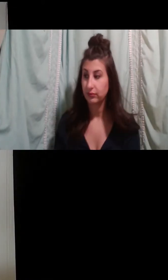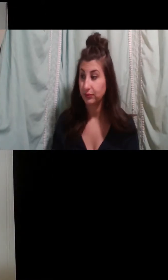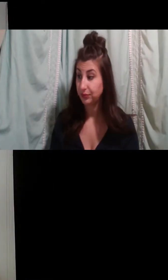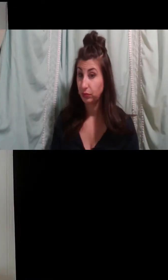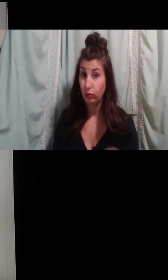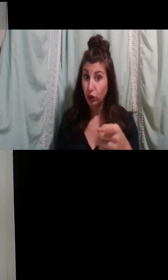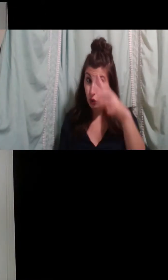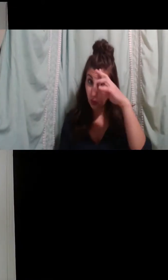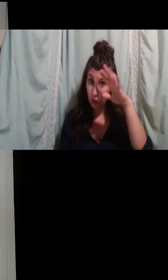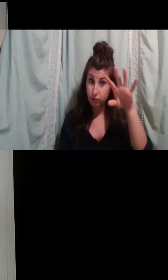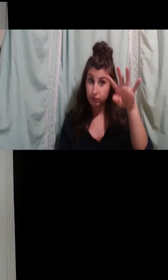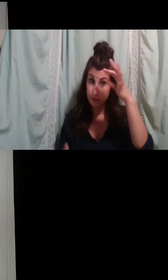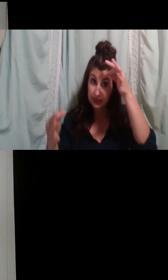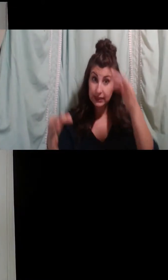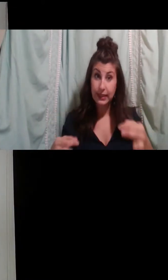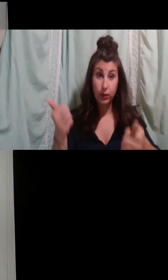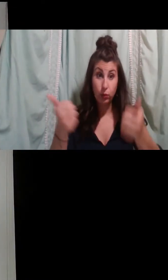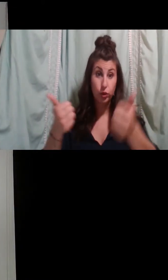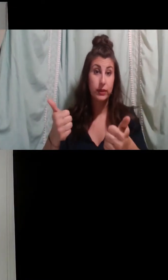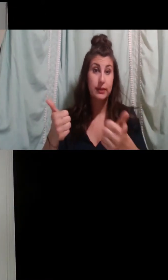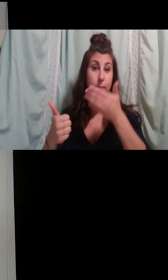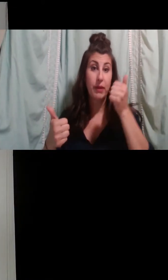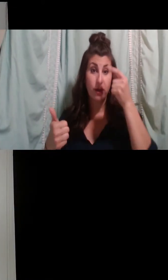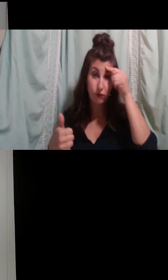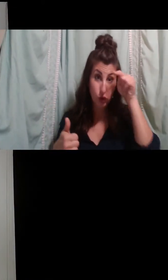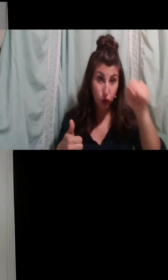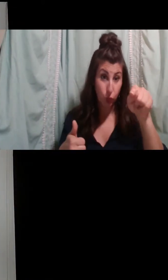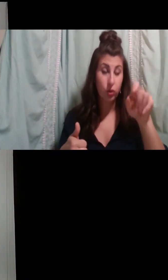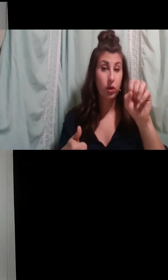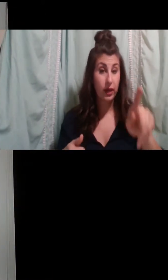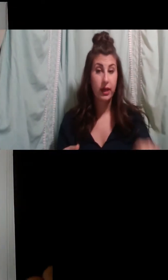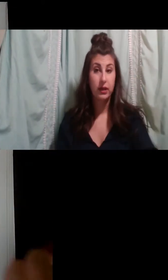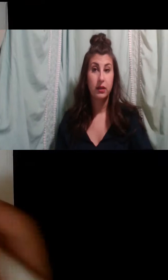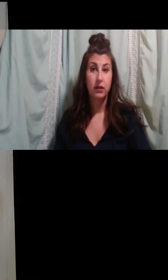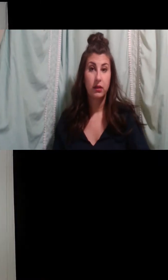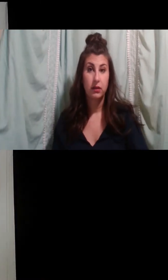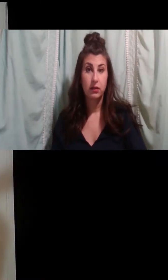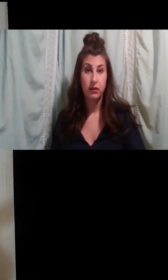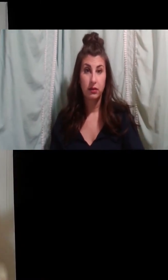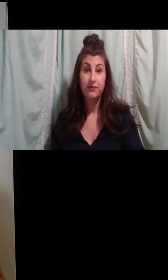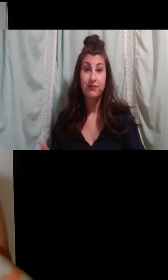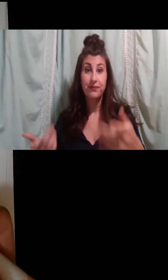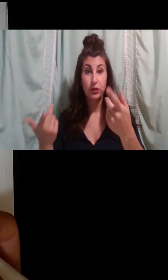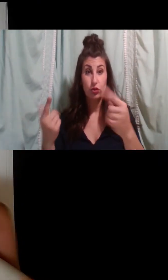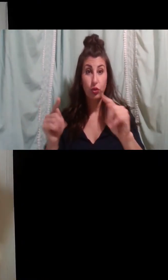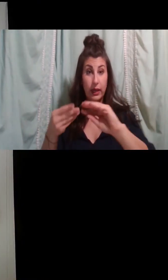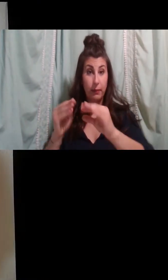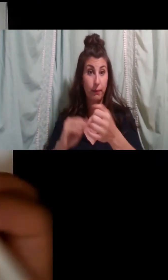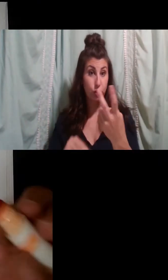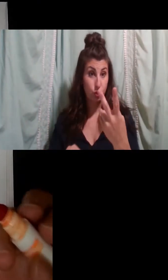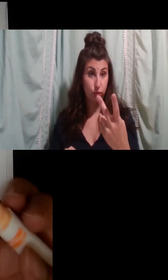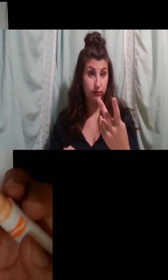Okay. So you choose which one is better for you. All right, let's try number 2.